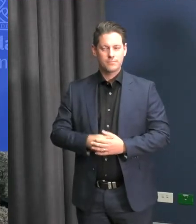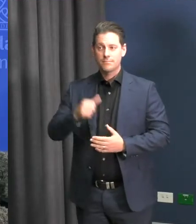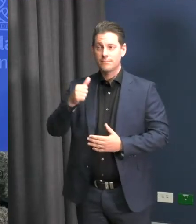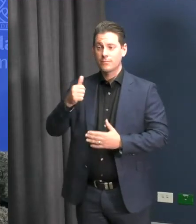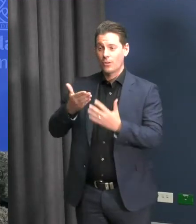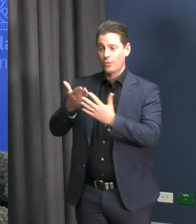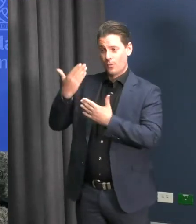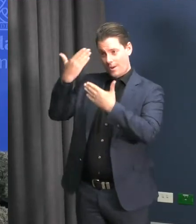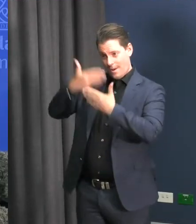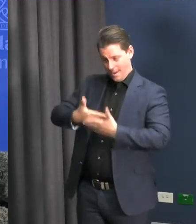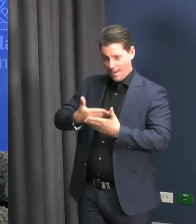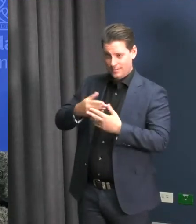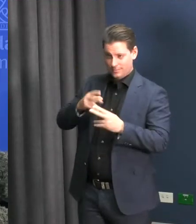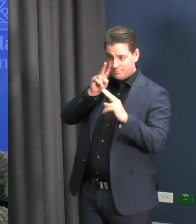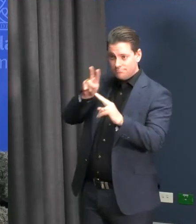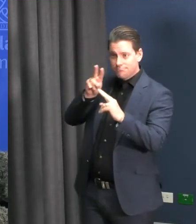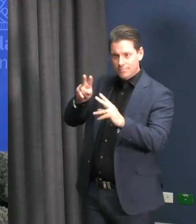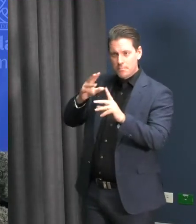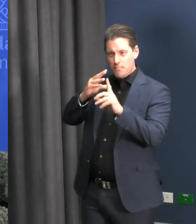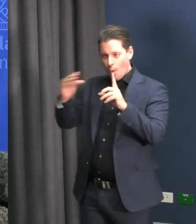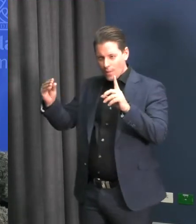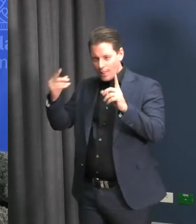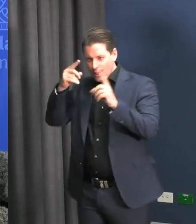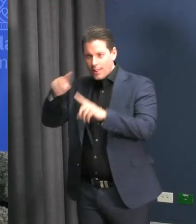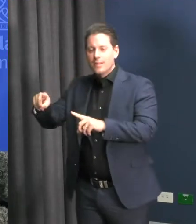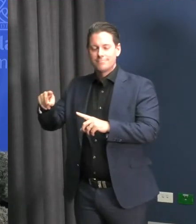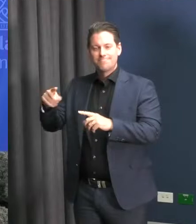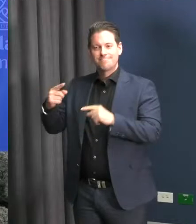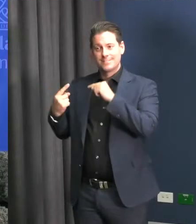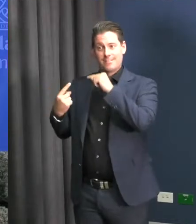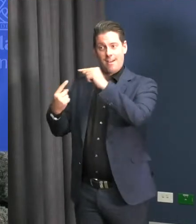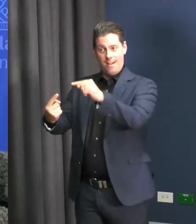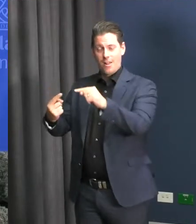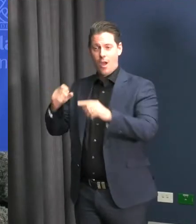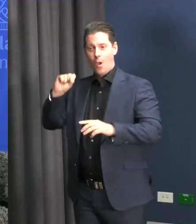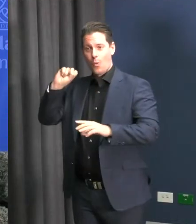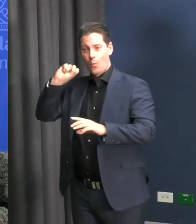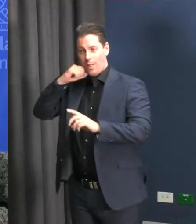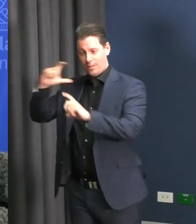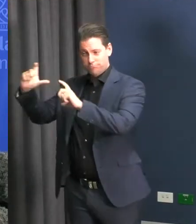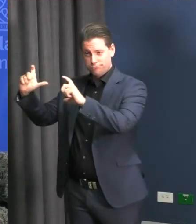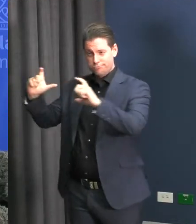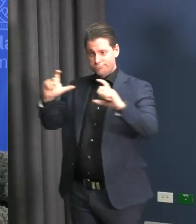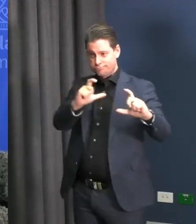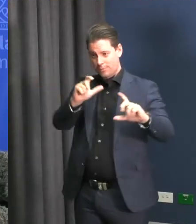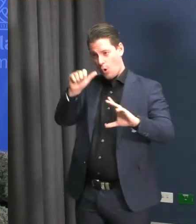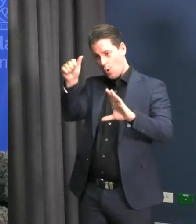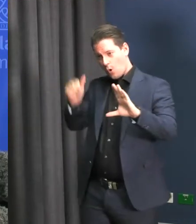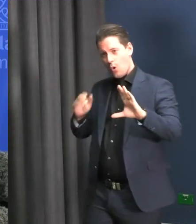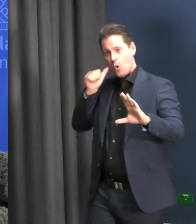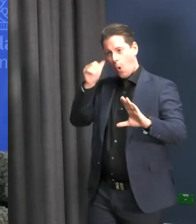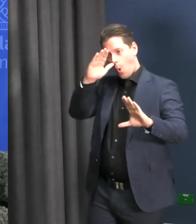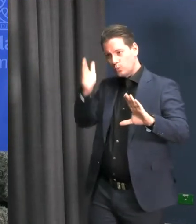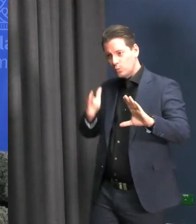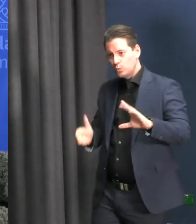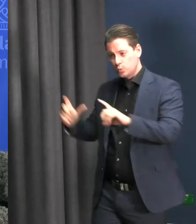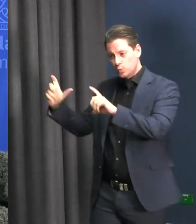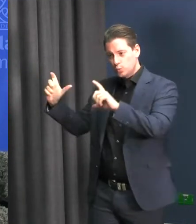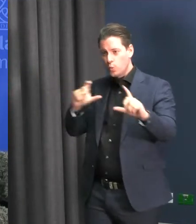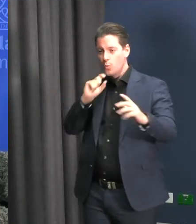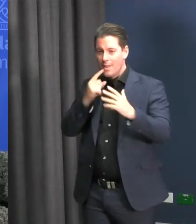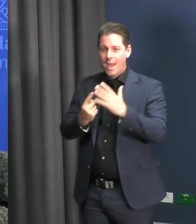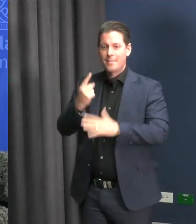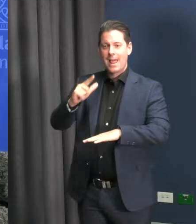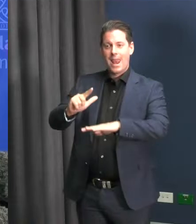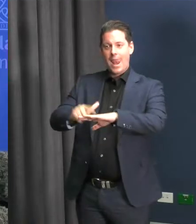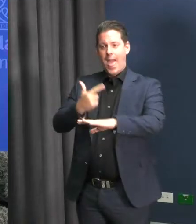Overnight, models have confirmed that a cyclone will cross the southeast coast of Queensland sometime in late